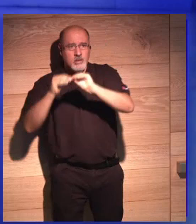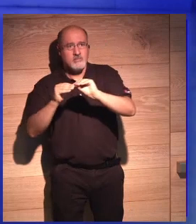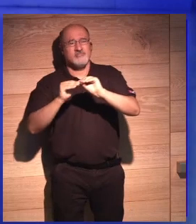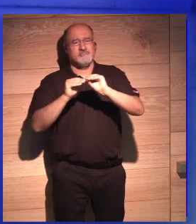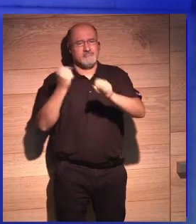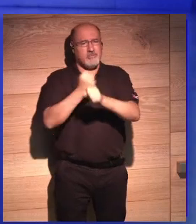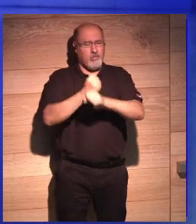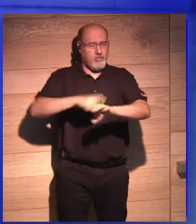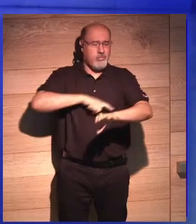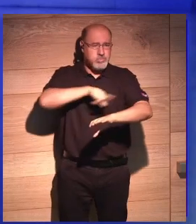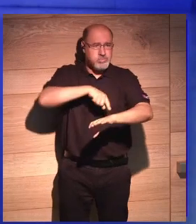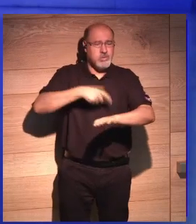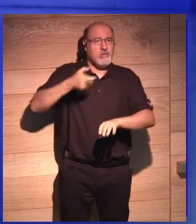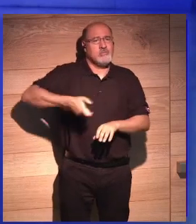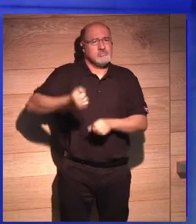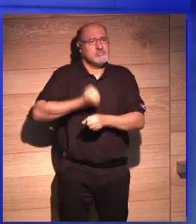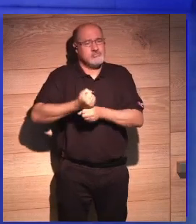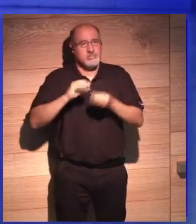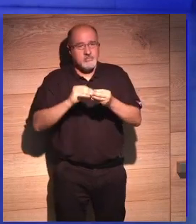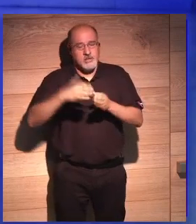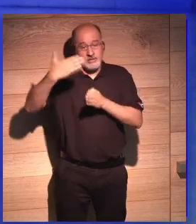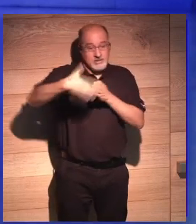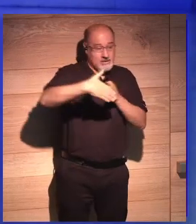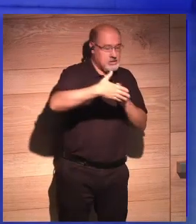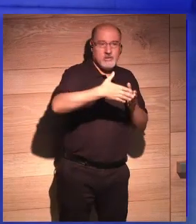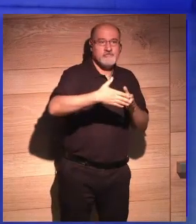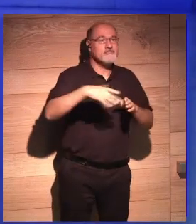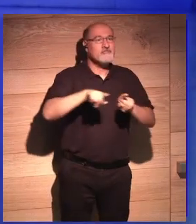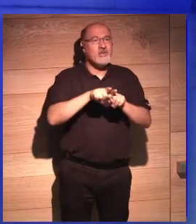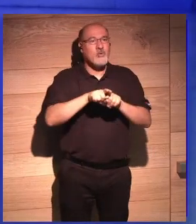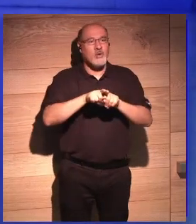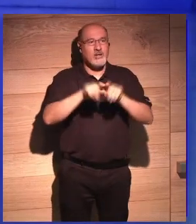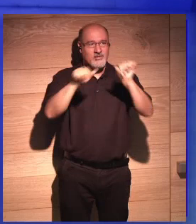to the archaeology of VR headsets.